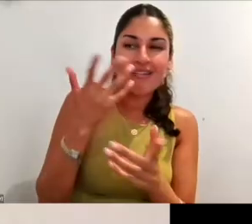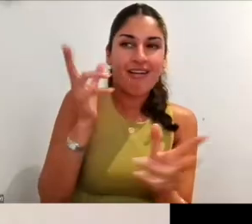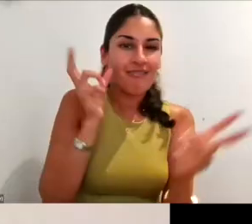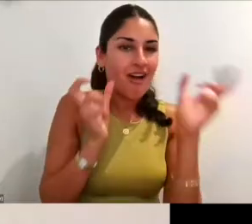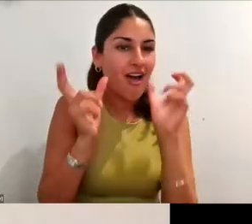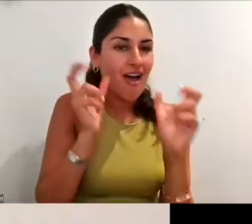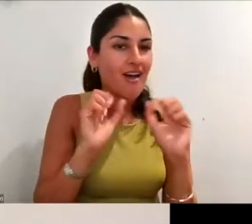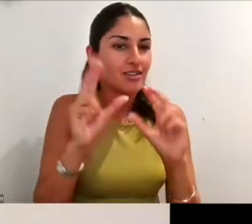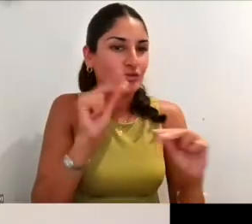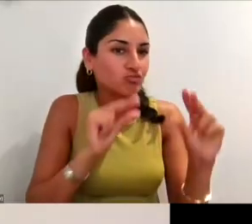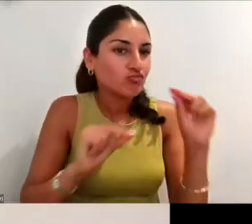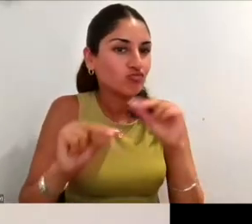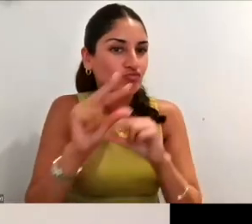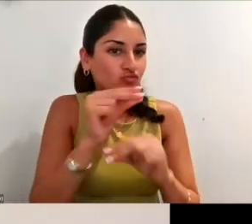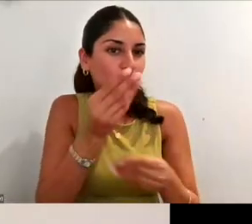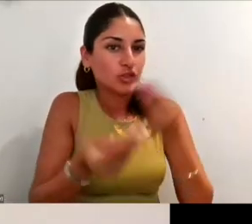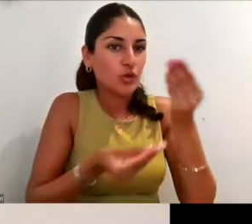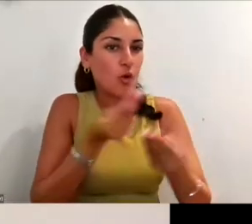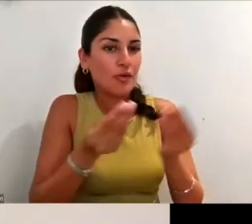family WhatsApp.